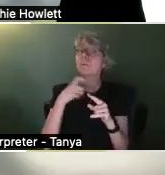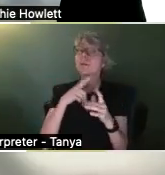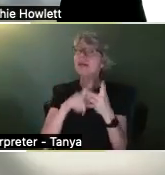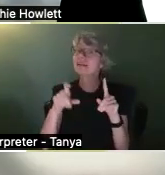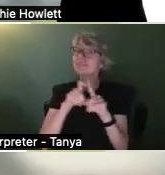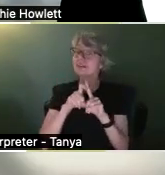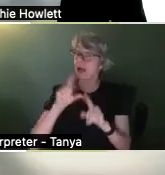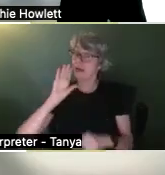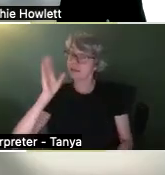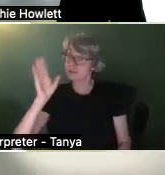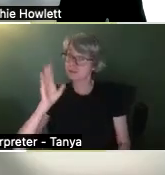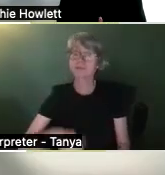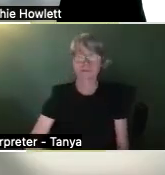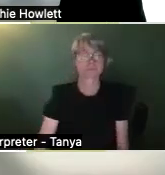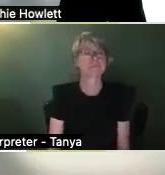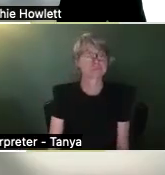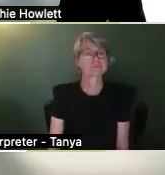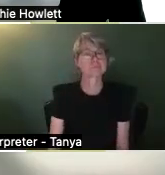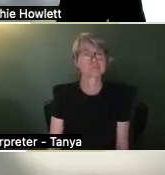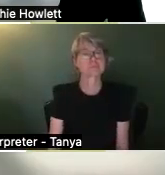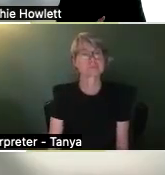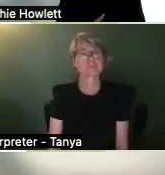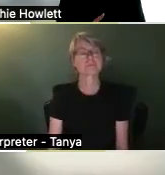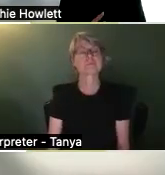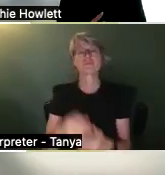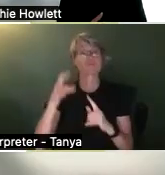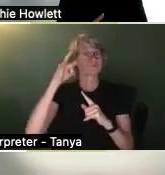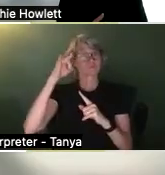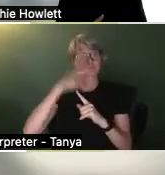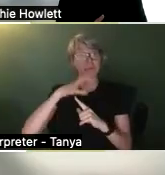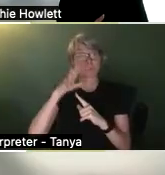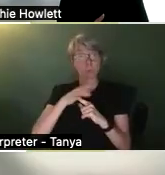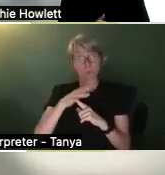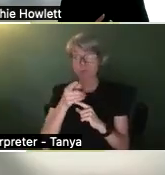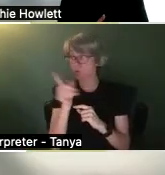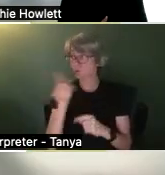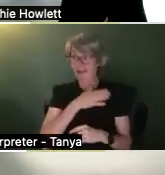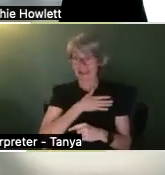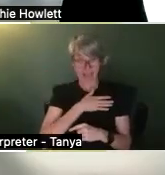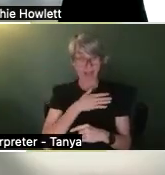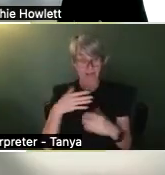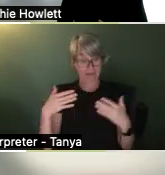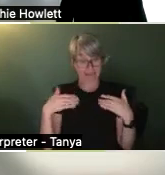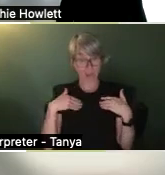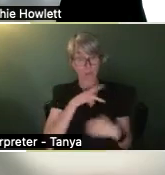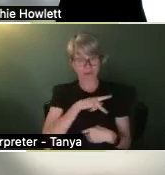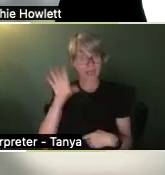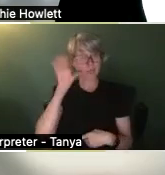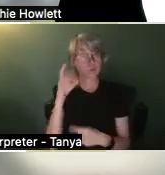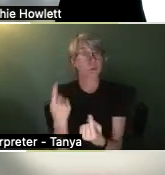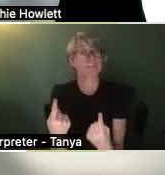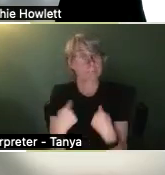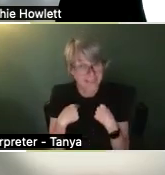giving lectures. It is important that health professionals listen to me and